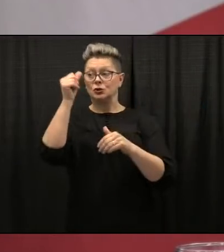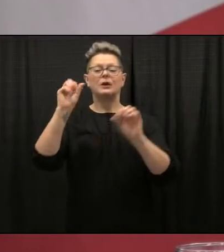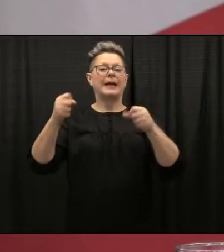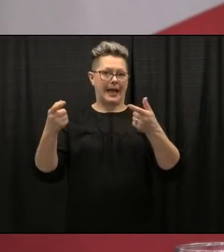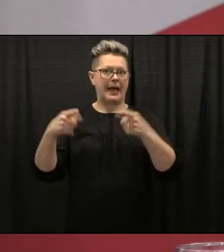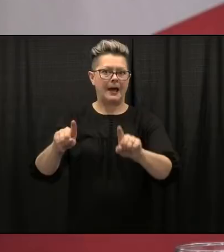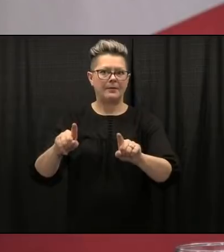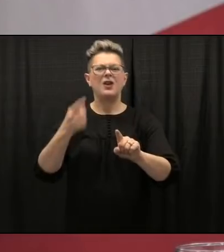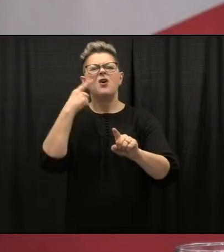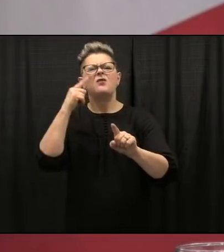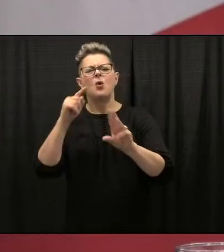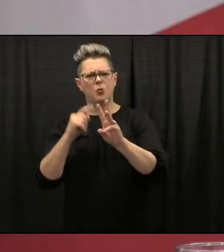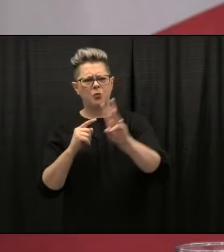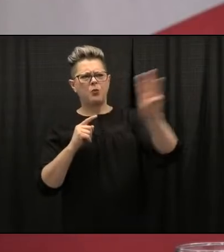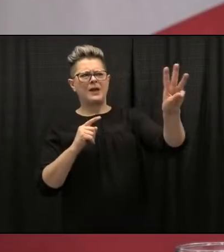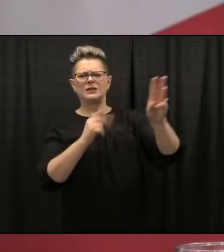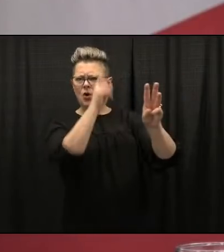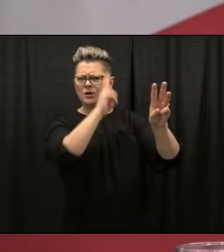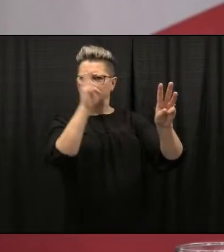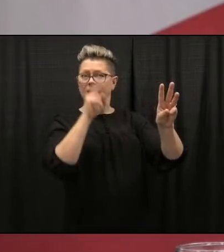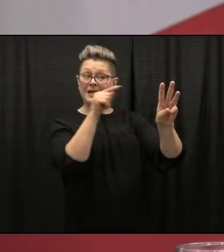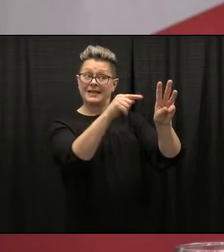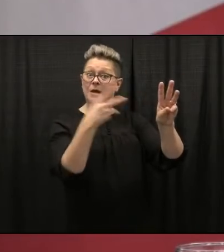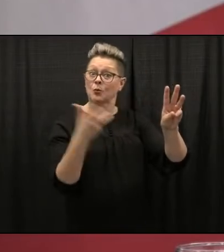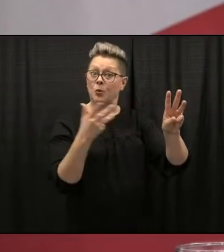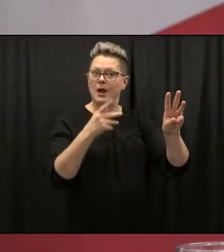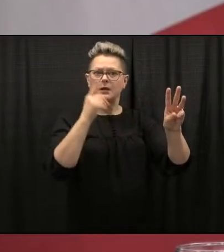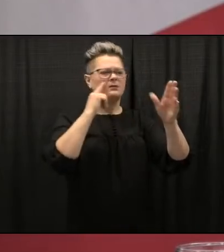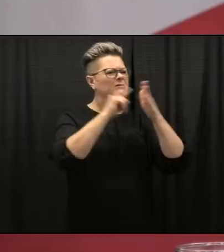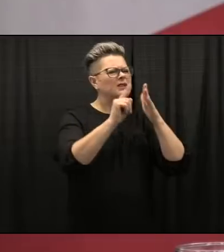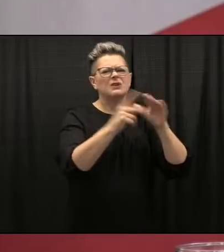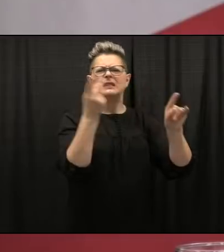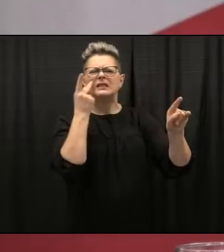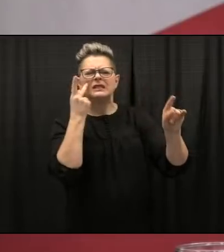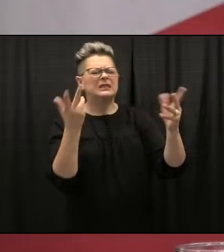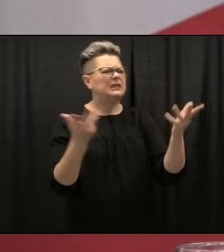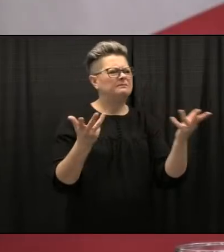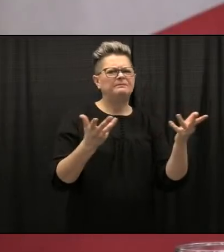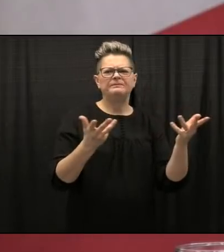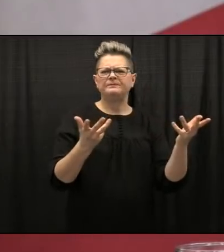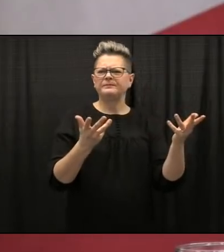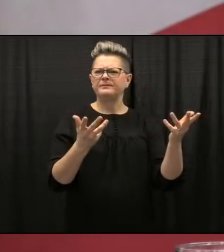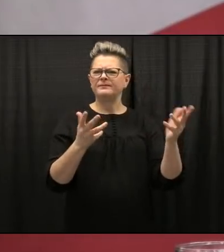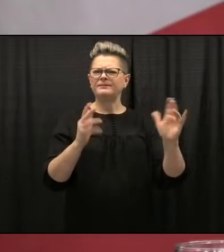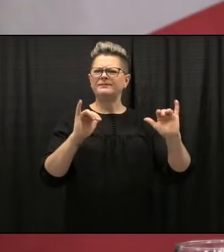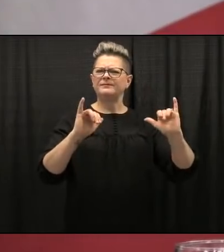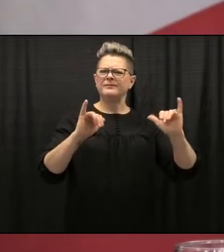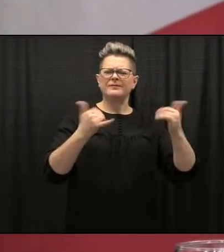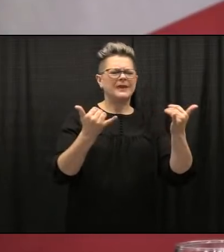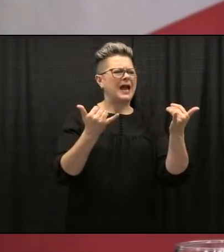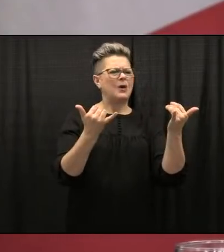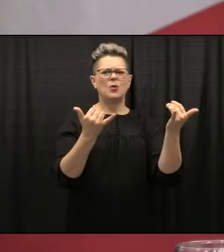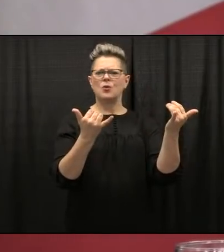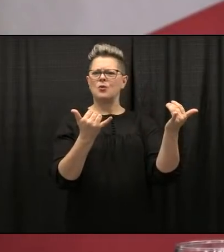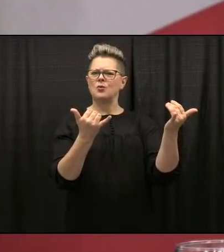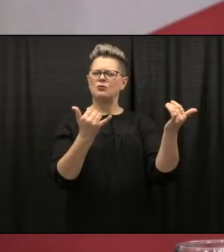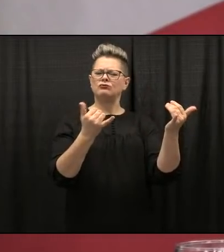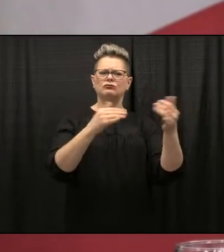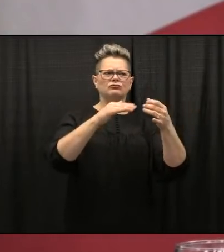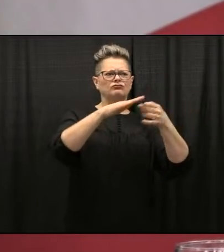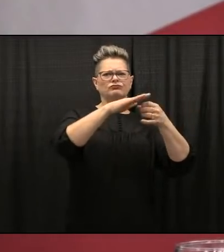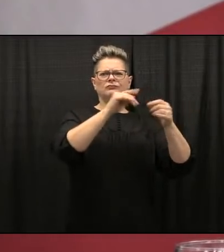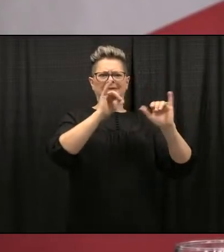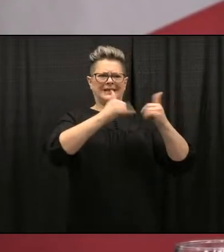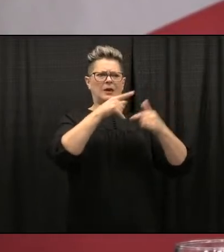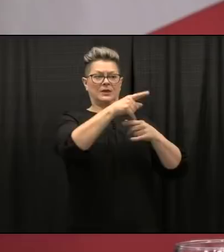Western, I'd just like to state that they are, however, investigating what local factors may have impacted on the delivery of services. But I'd like